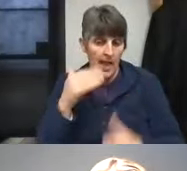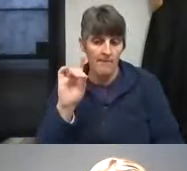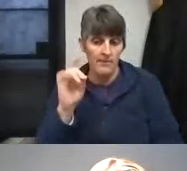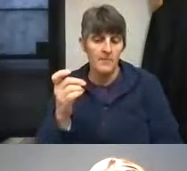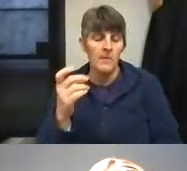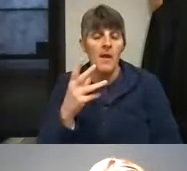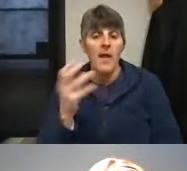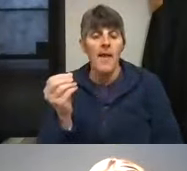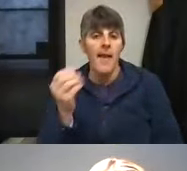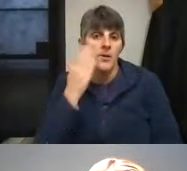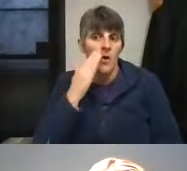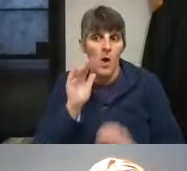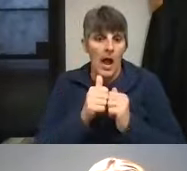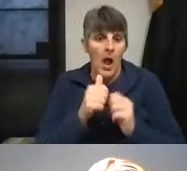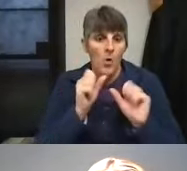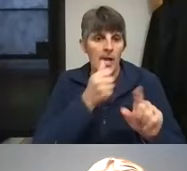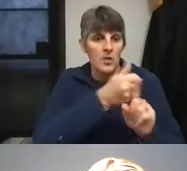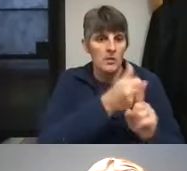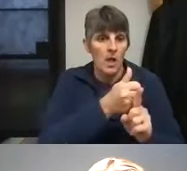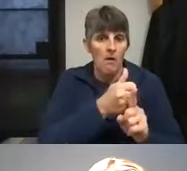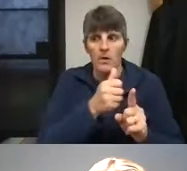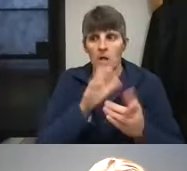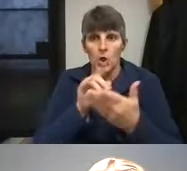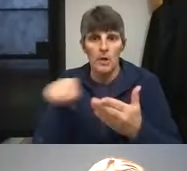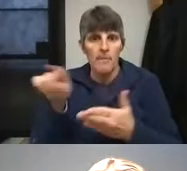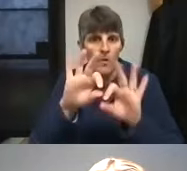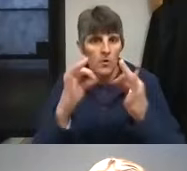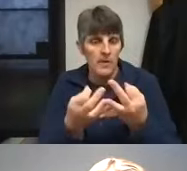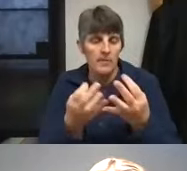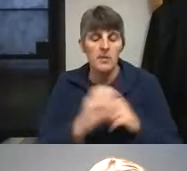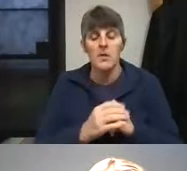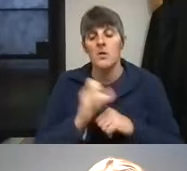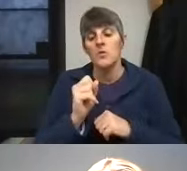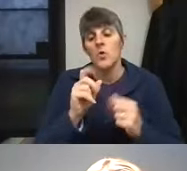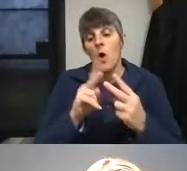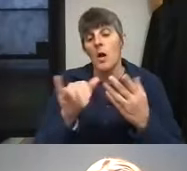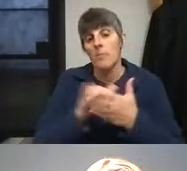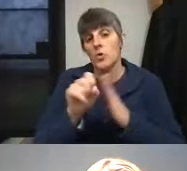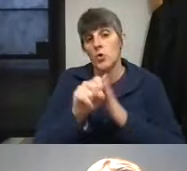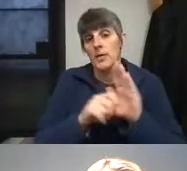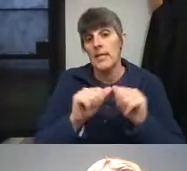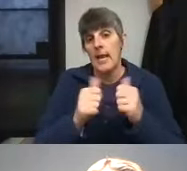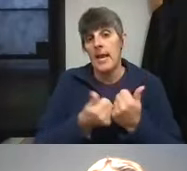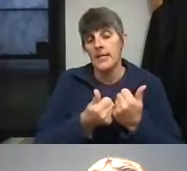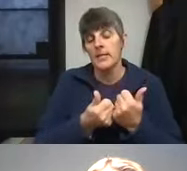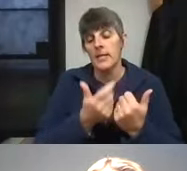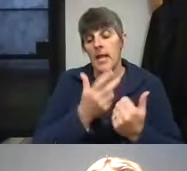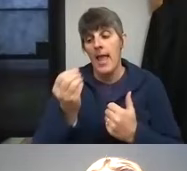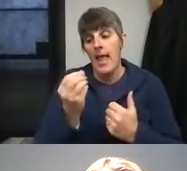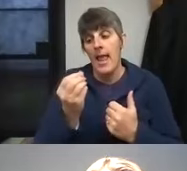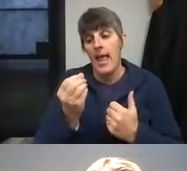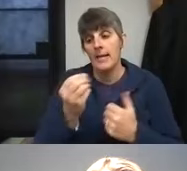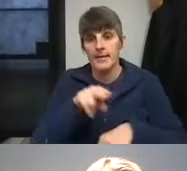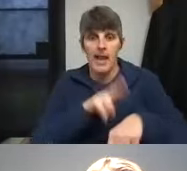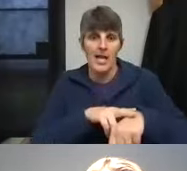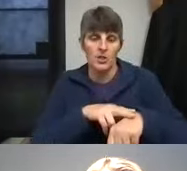And, how can you find that out? So a couple New York State agencies, and they're